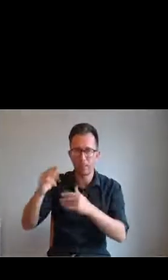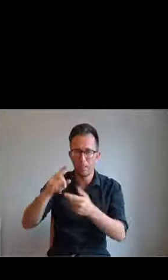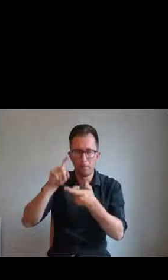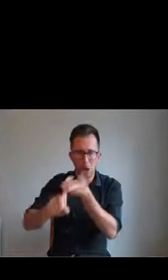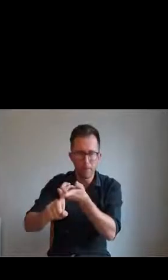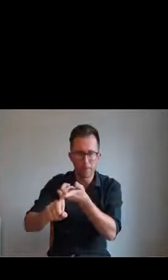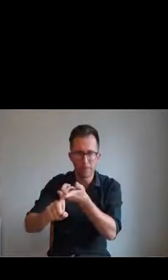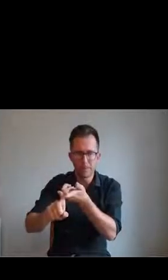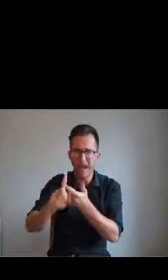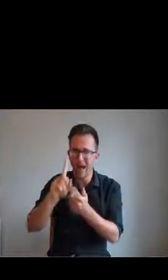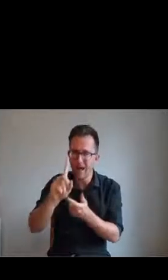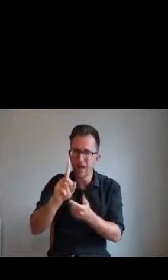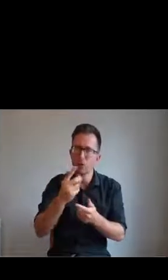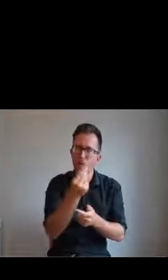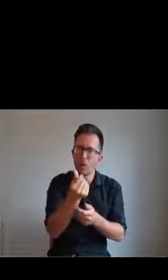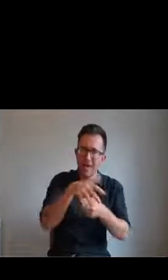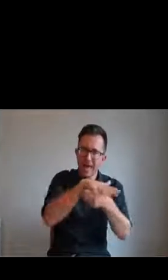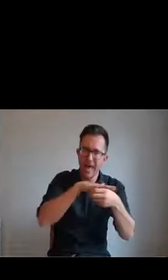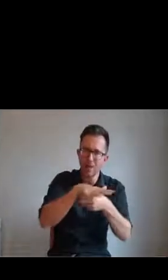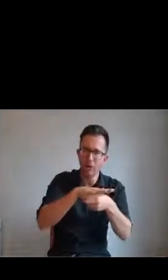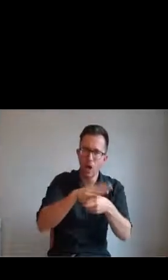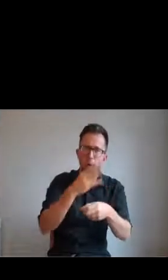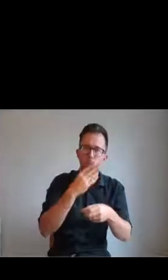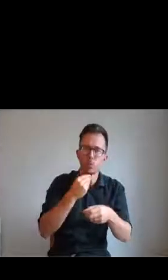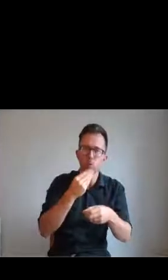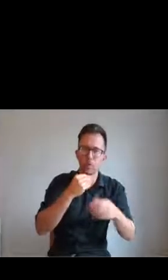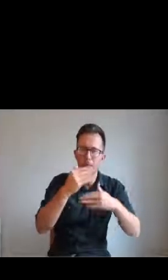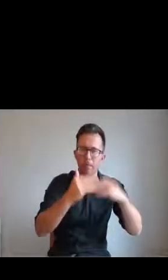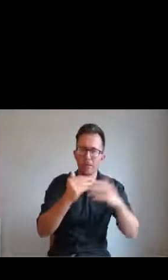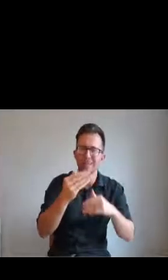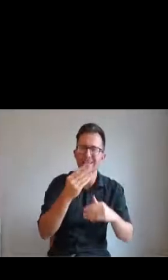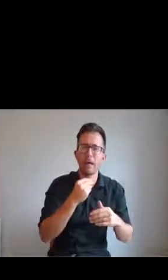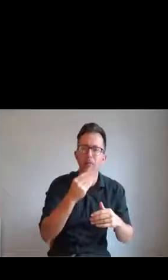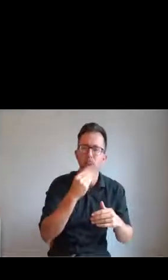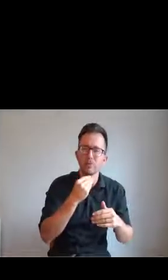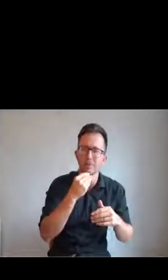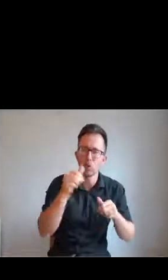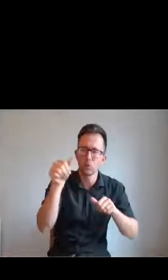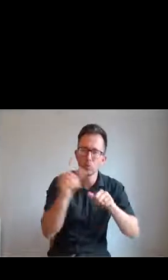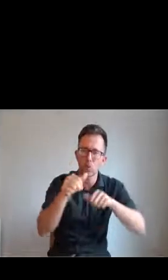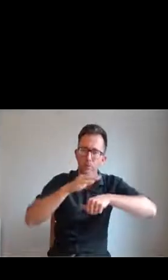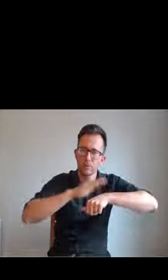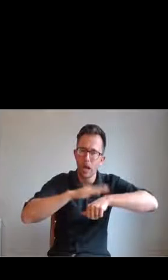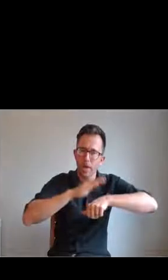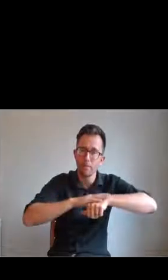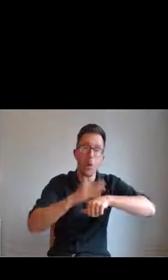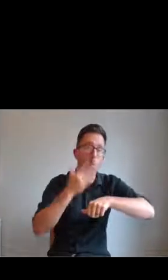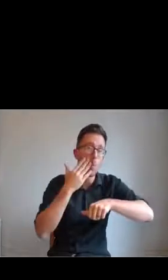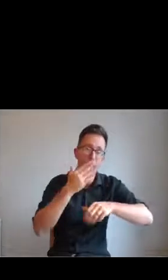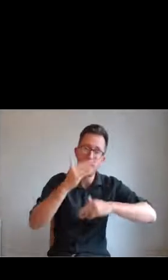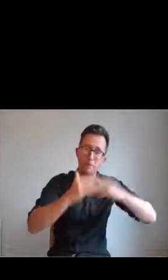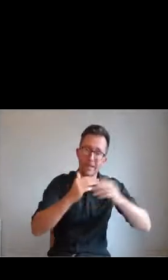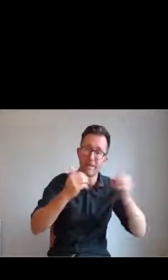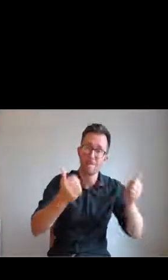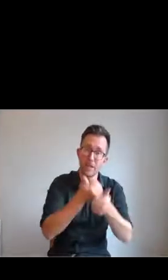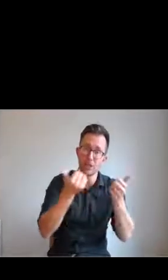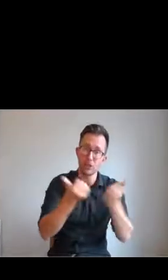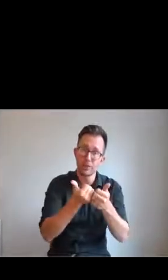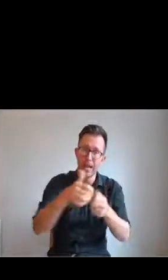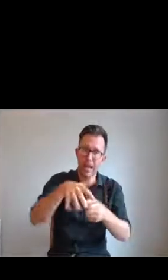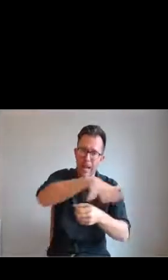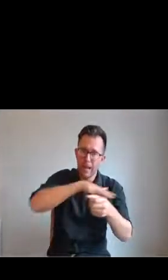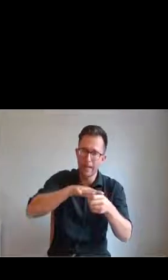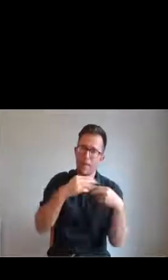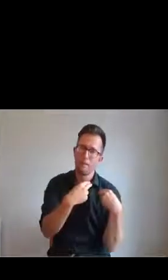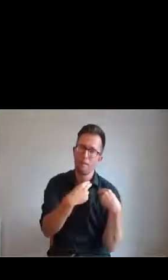only be needed temporarily. Any land that's required temporarily will be reinstated and returned to its owner once construction